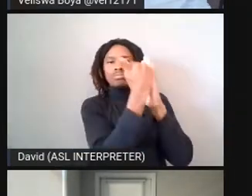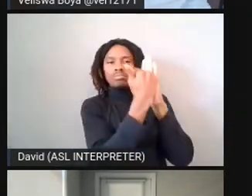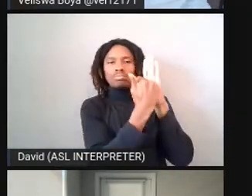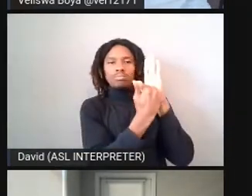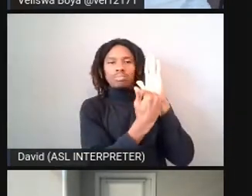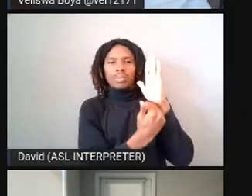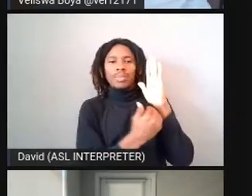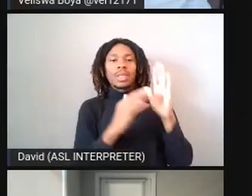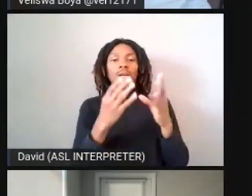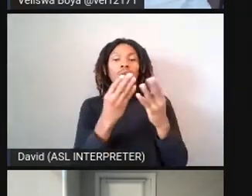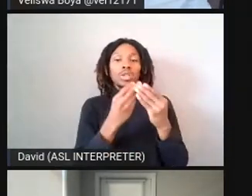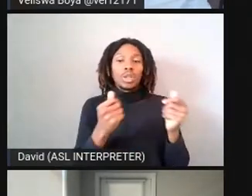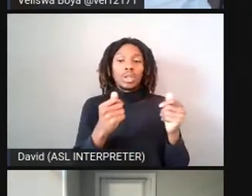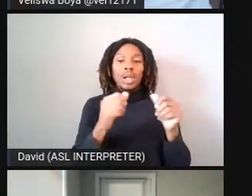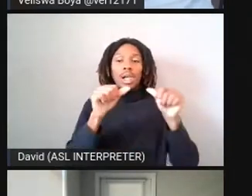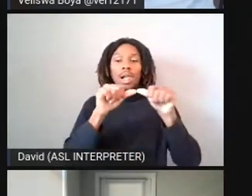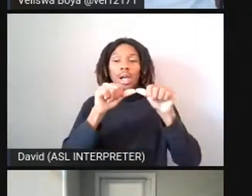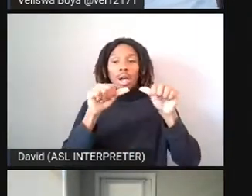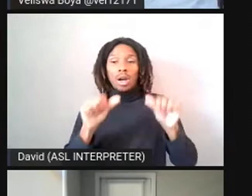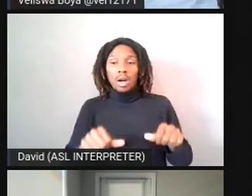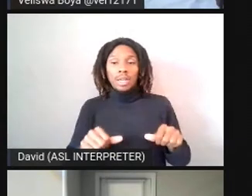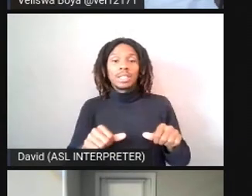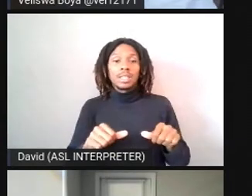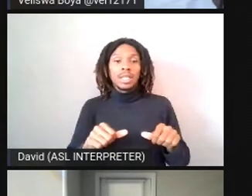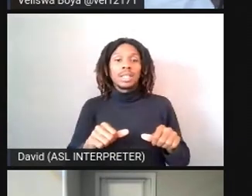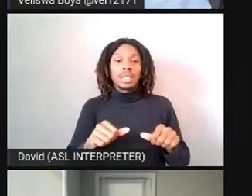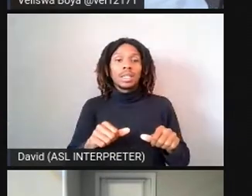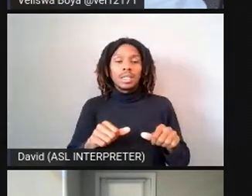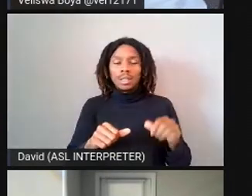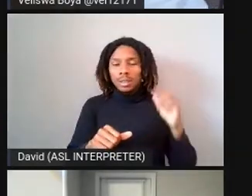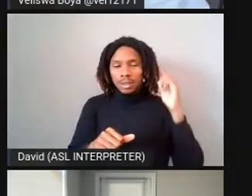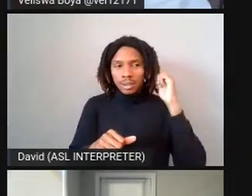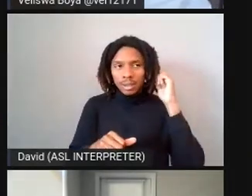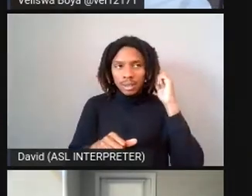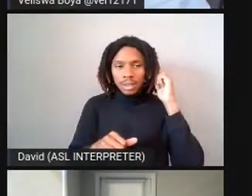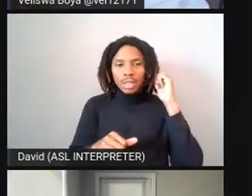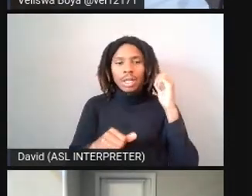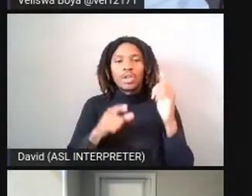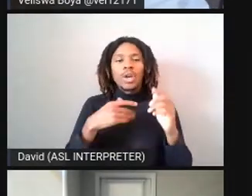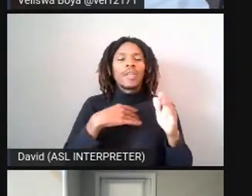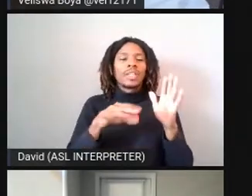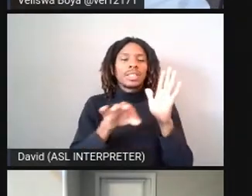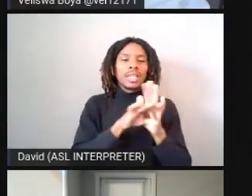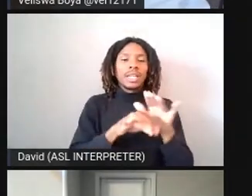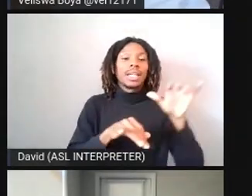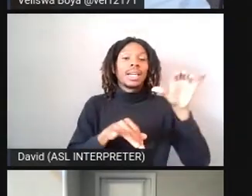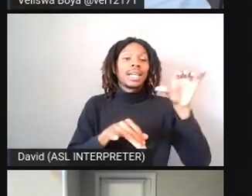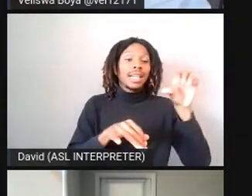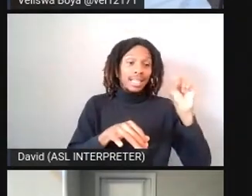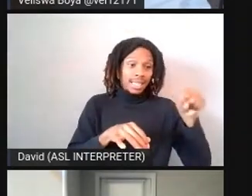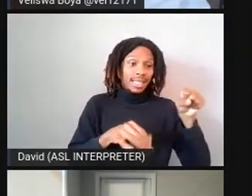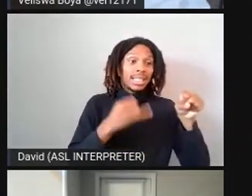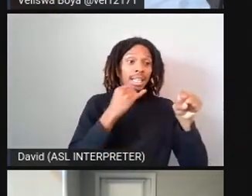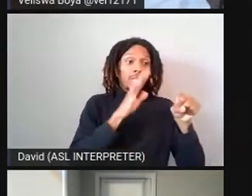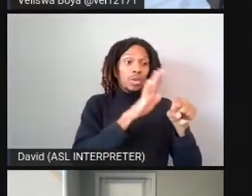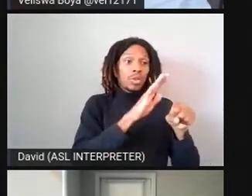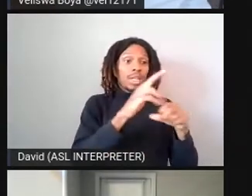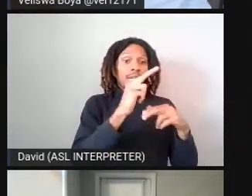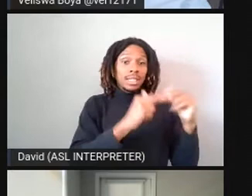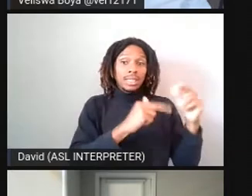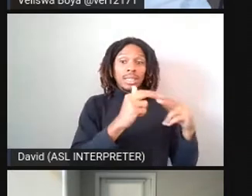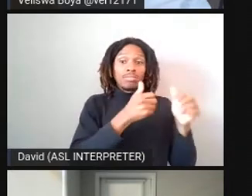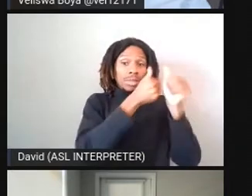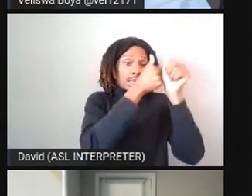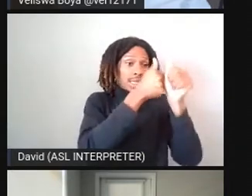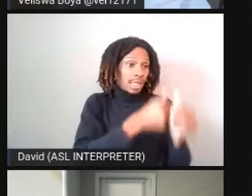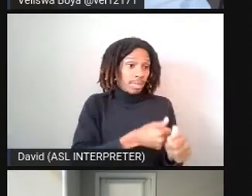your solutions architects will go through that with you. So you just have to select yes if your site is compliant to